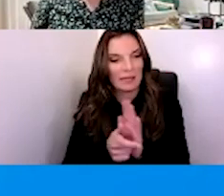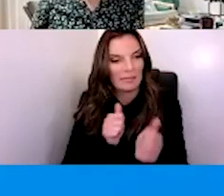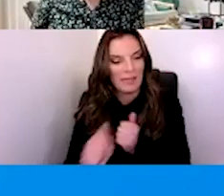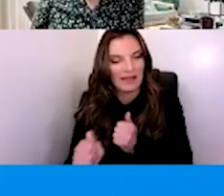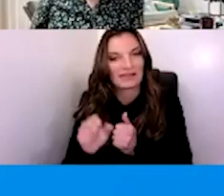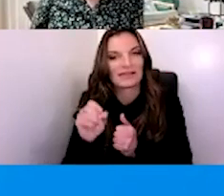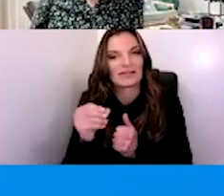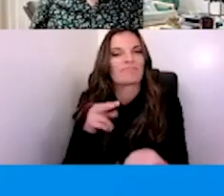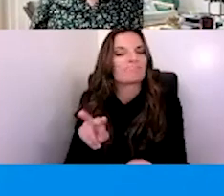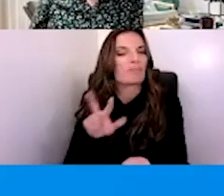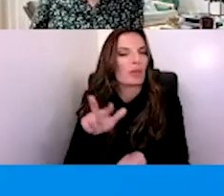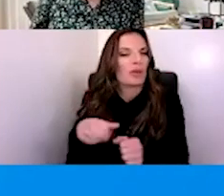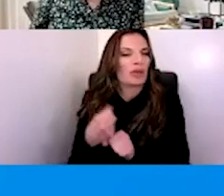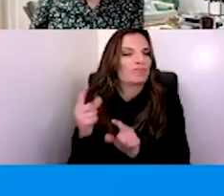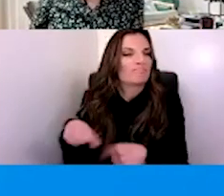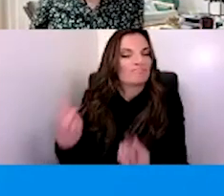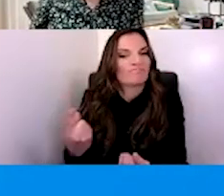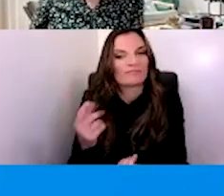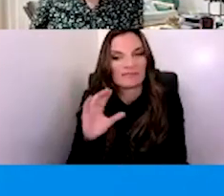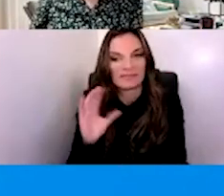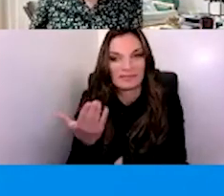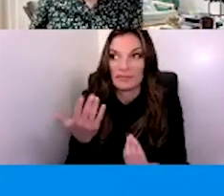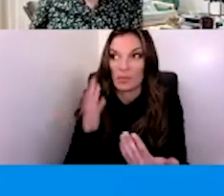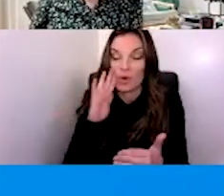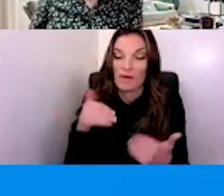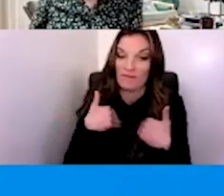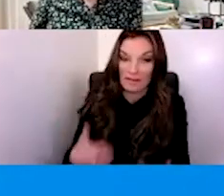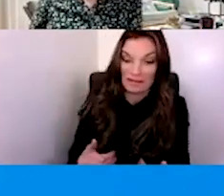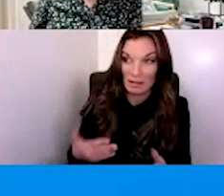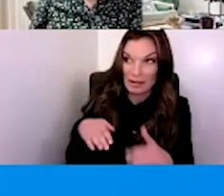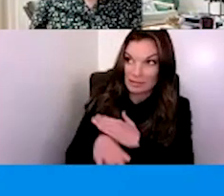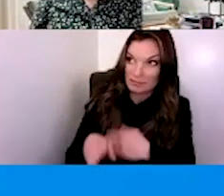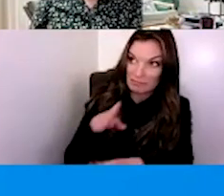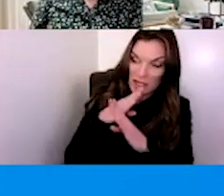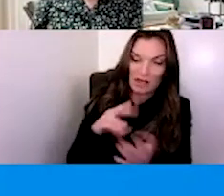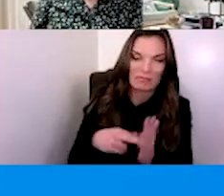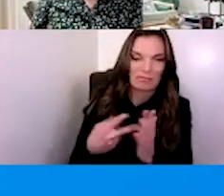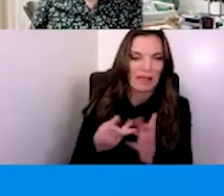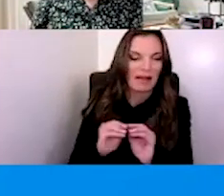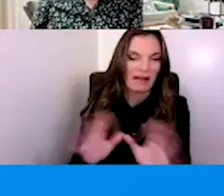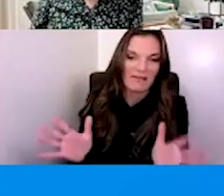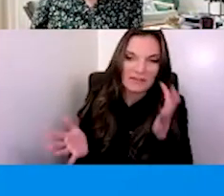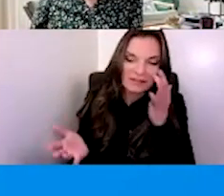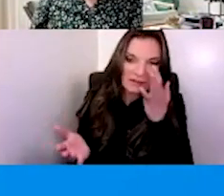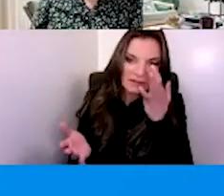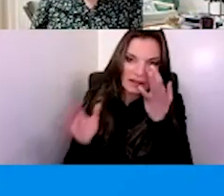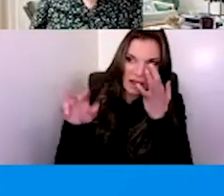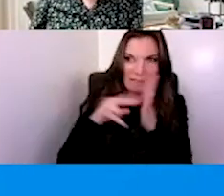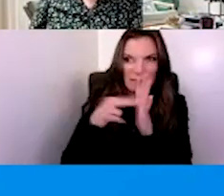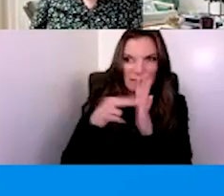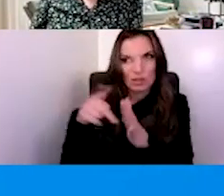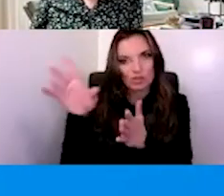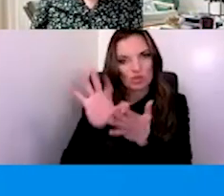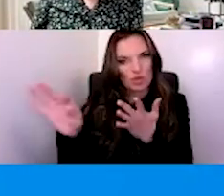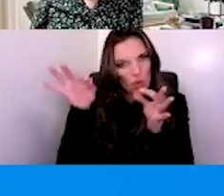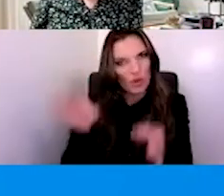we can say that physical inaccessibility is an oversight. At some point, it becomes an active choice